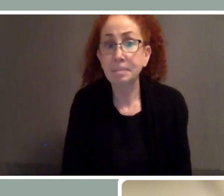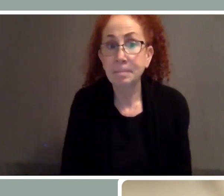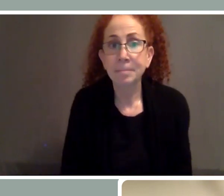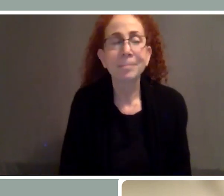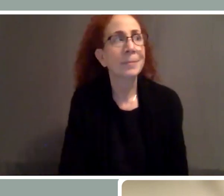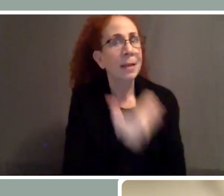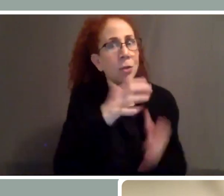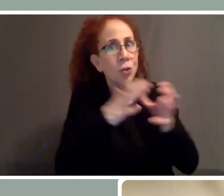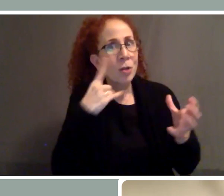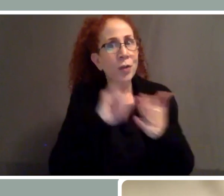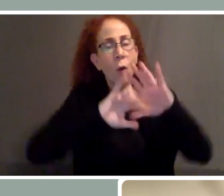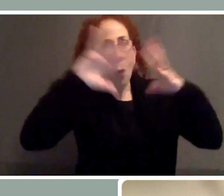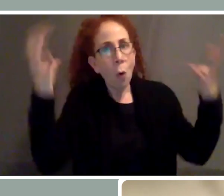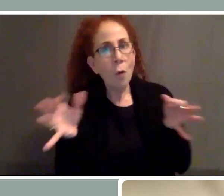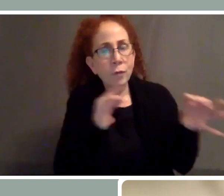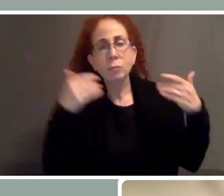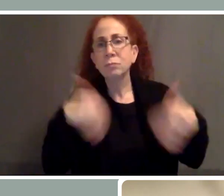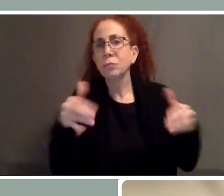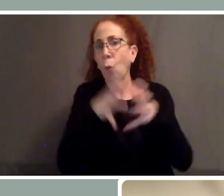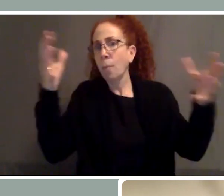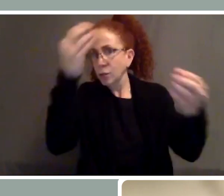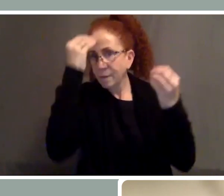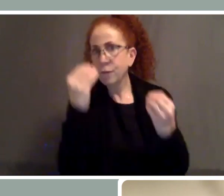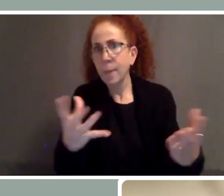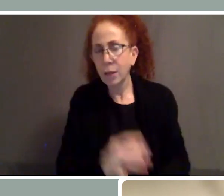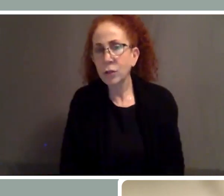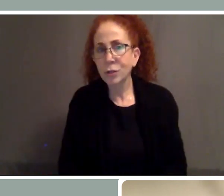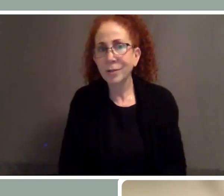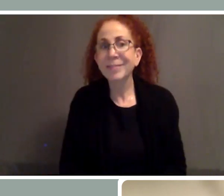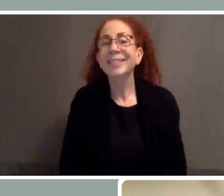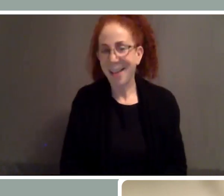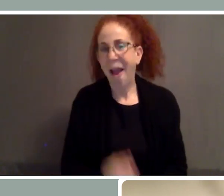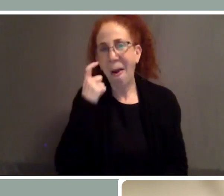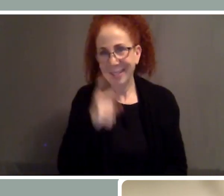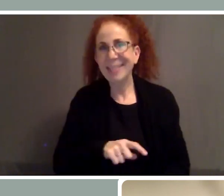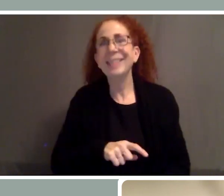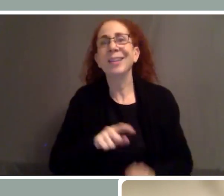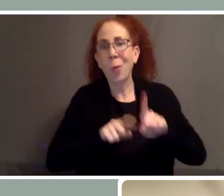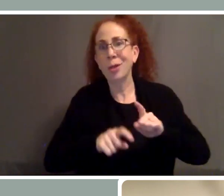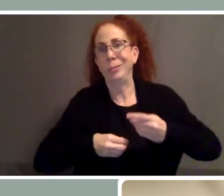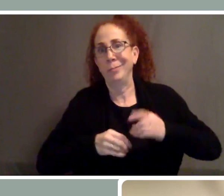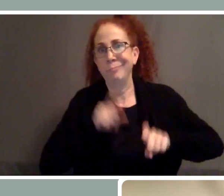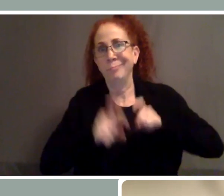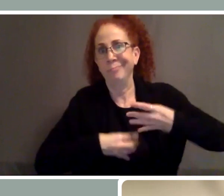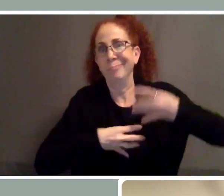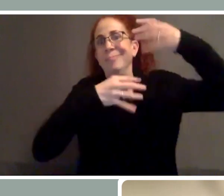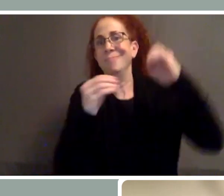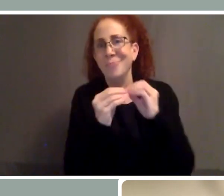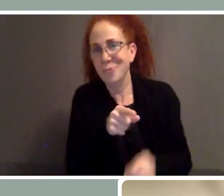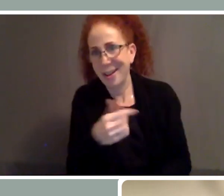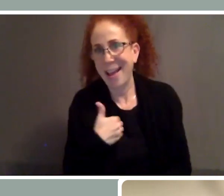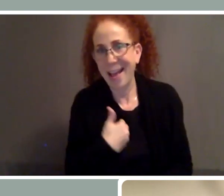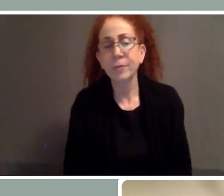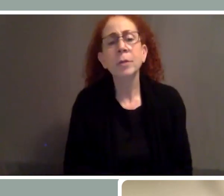Thanks so much for that overview. So much information there, and we're already getting follow-up questions to some of what you talked about. A